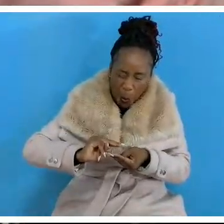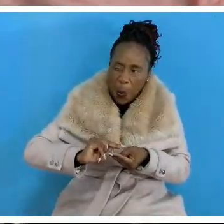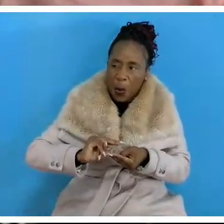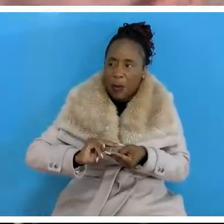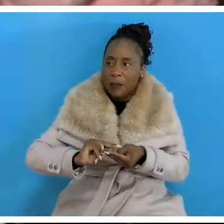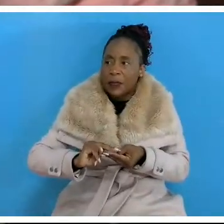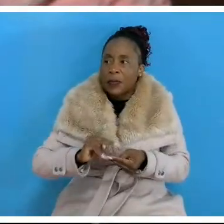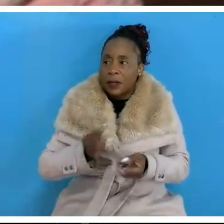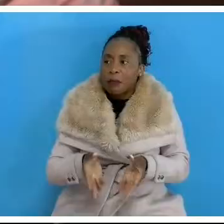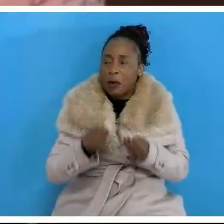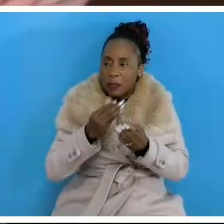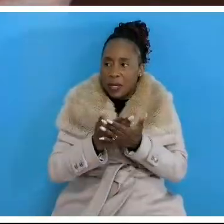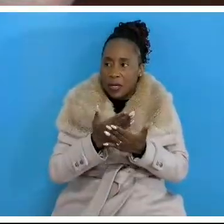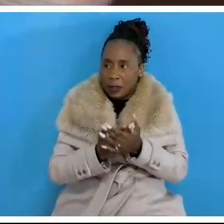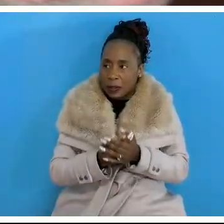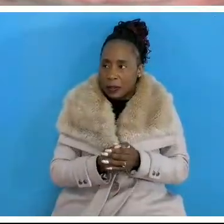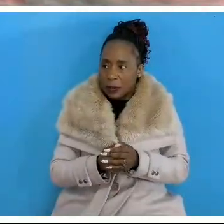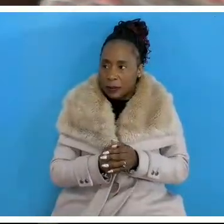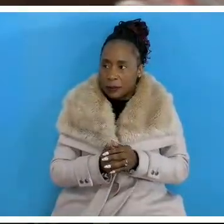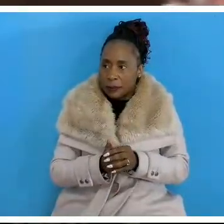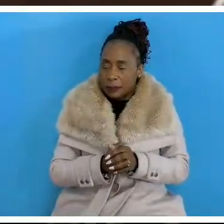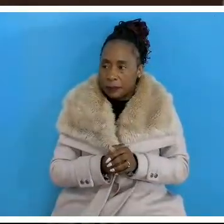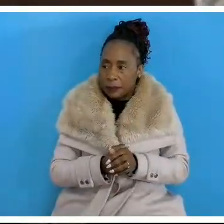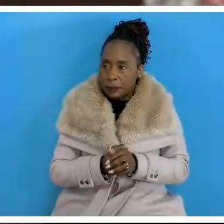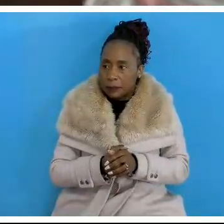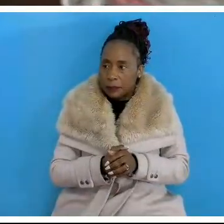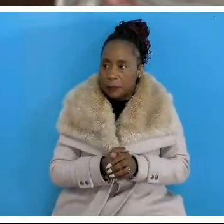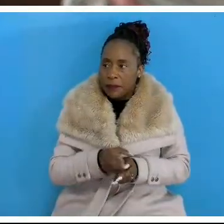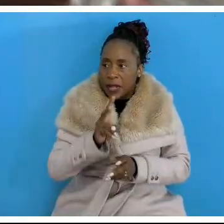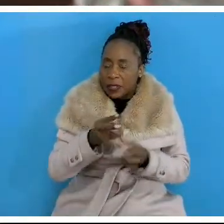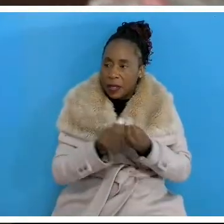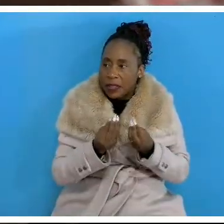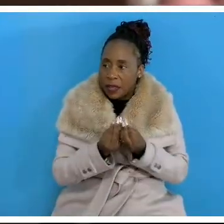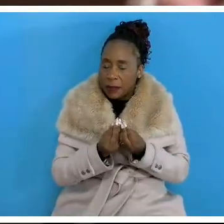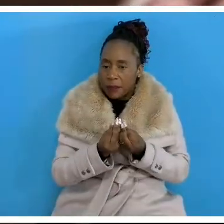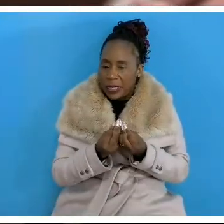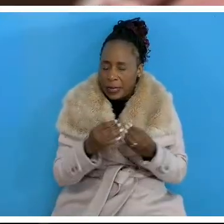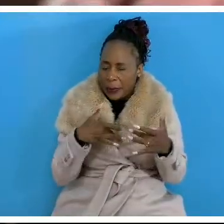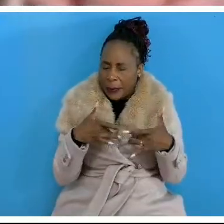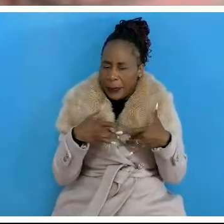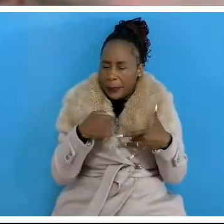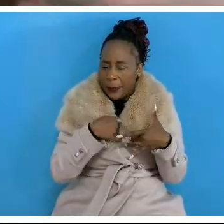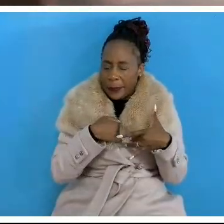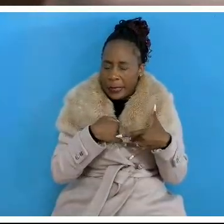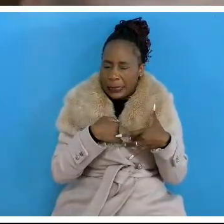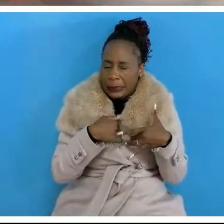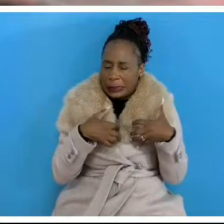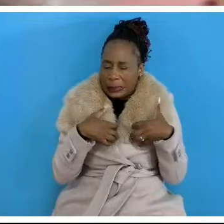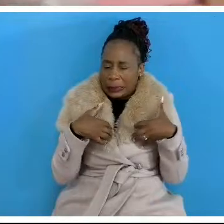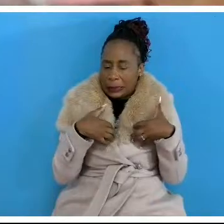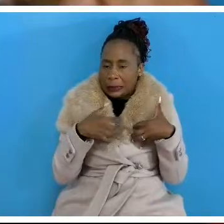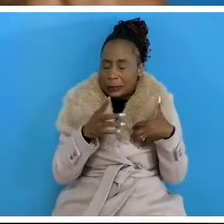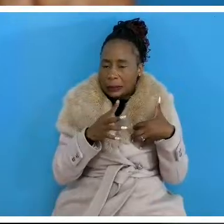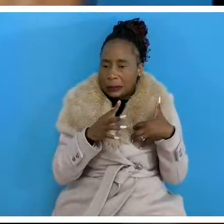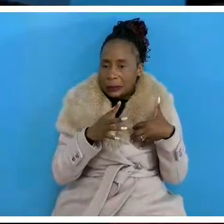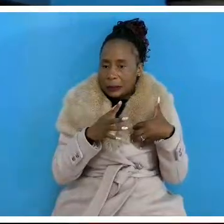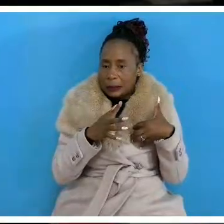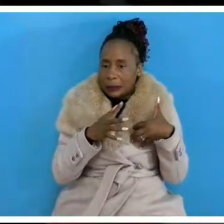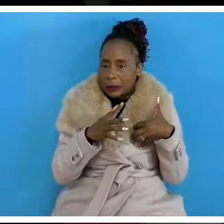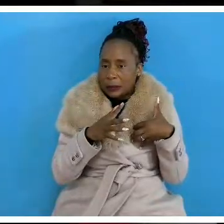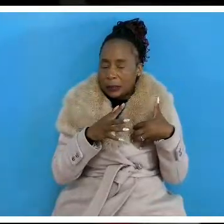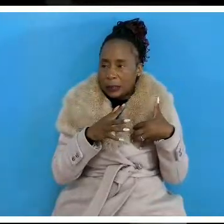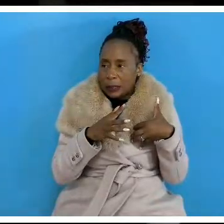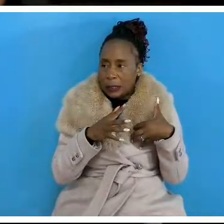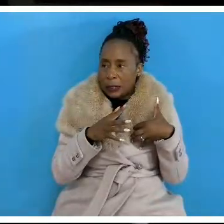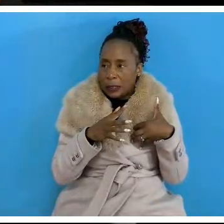prime. Thank you so much. And then another thing that bothers me is, with all due